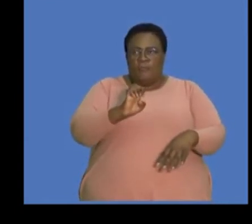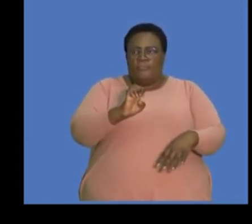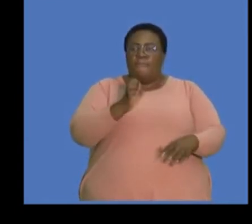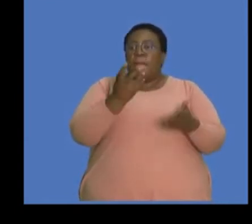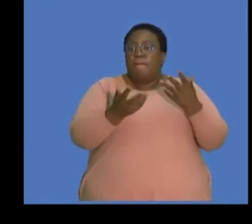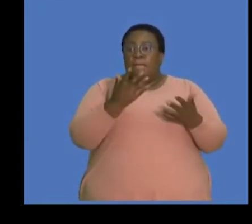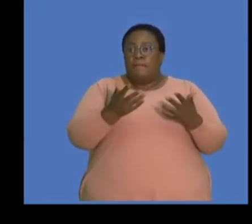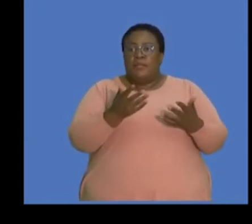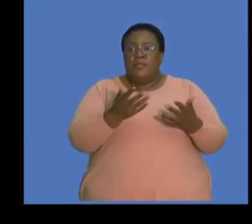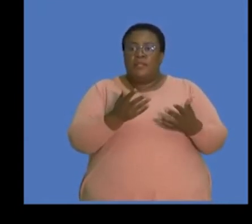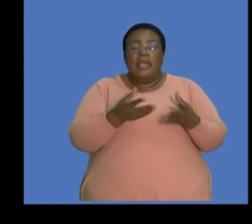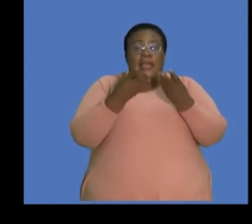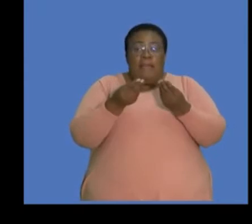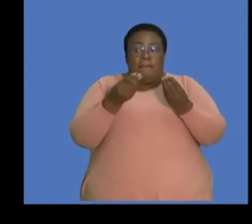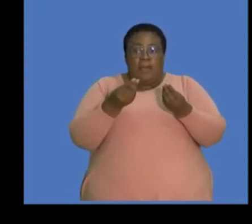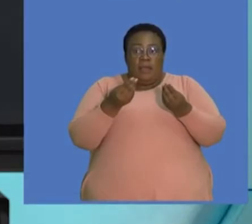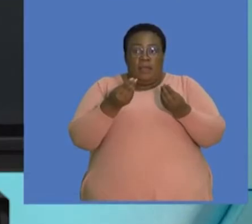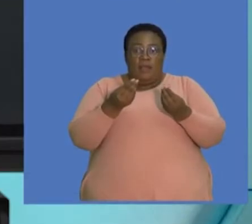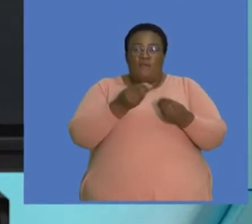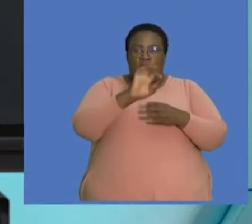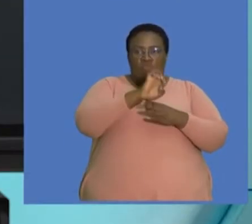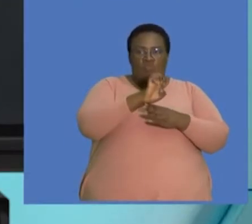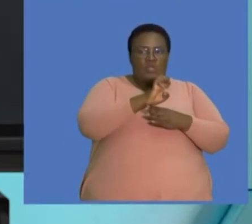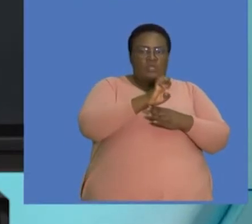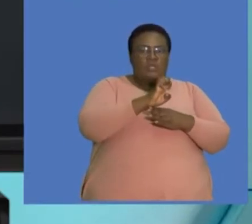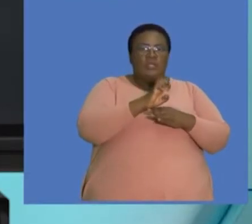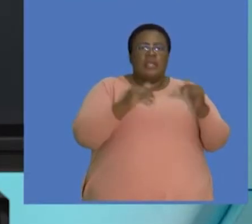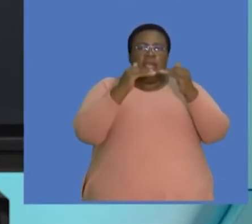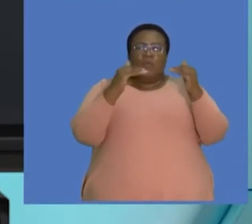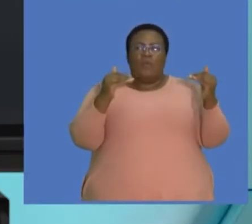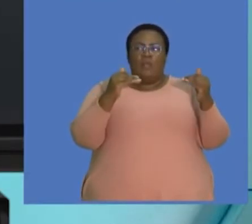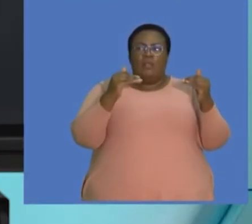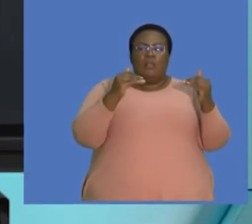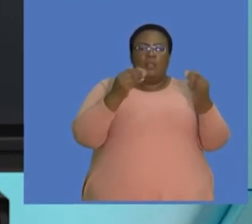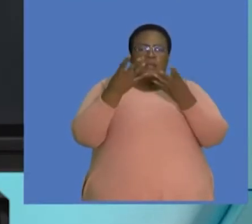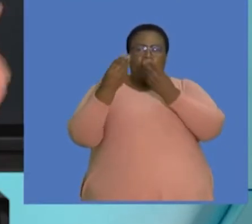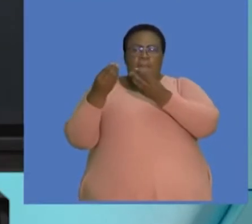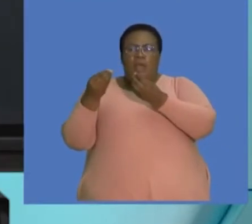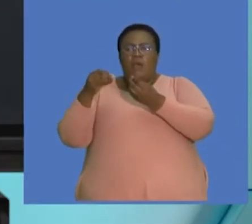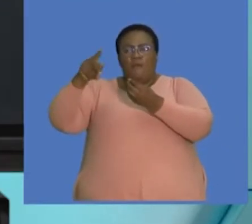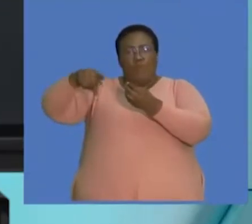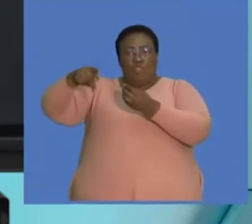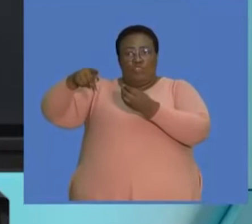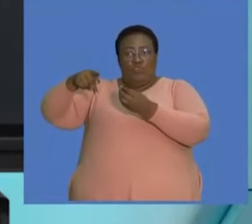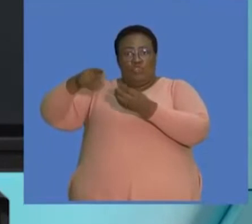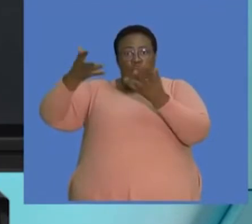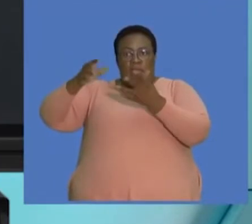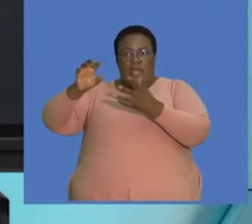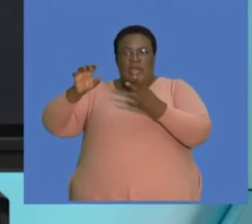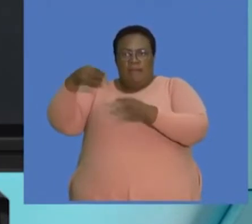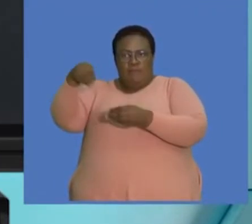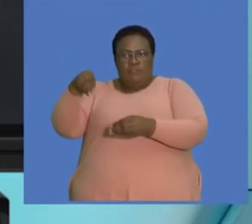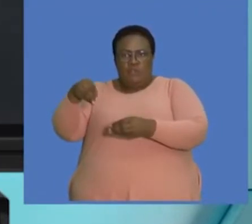electrons? Now, suppose initially the number of electrons equals the number of protons in a material.